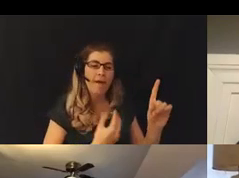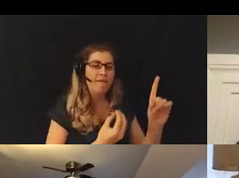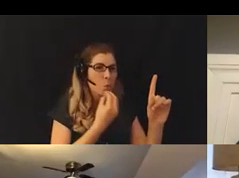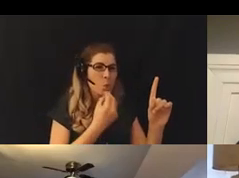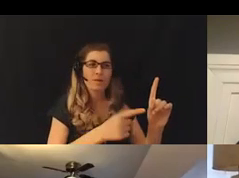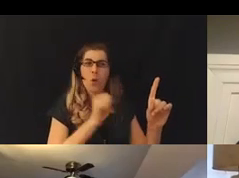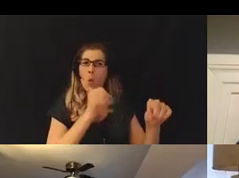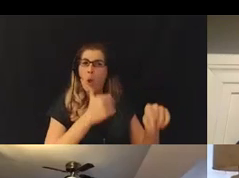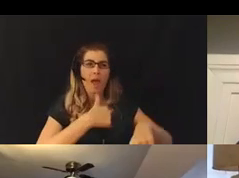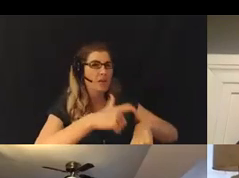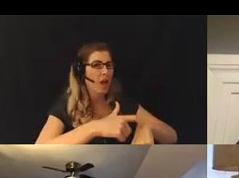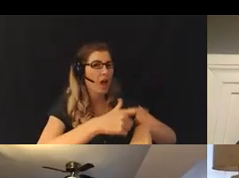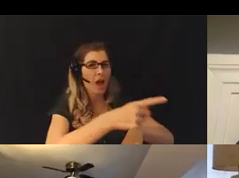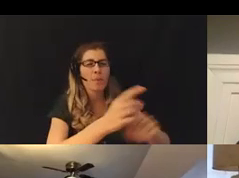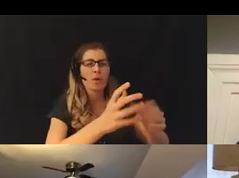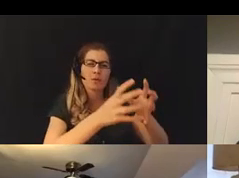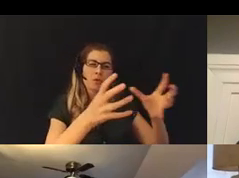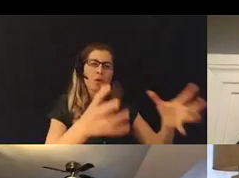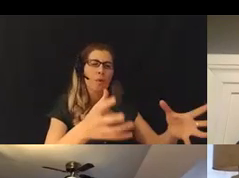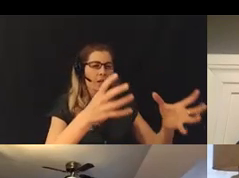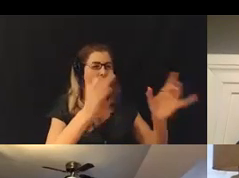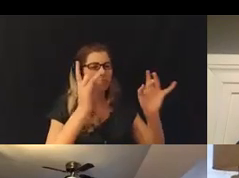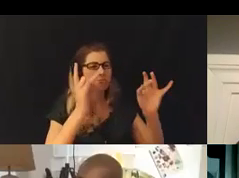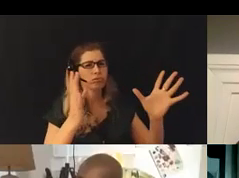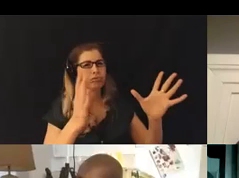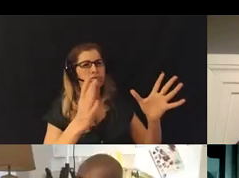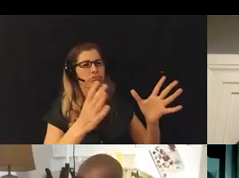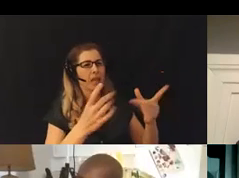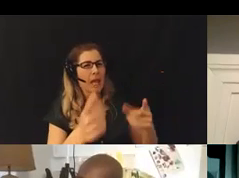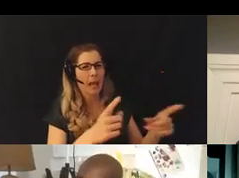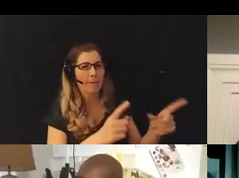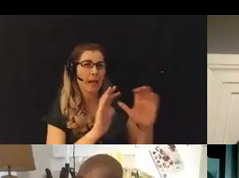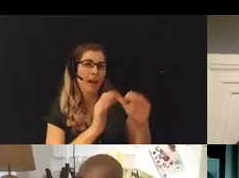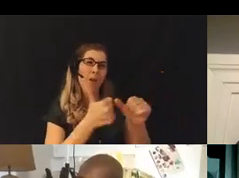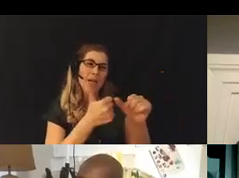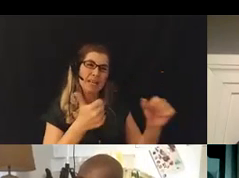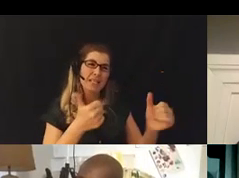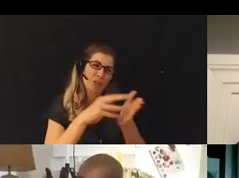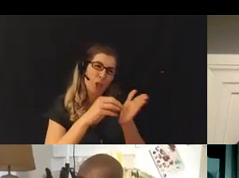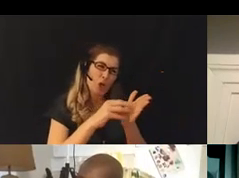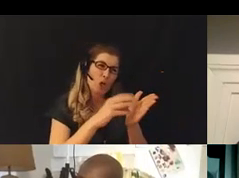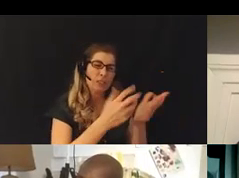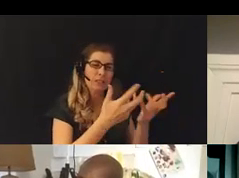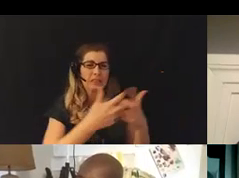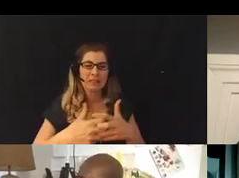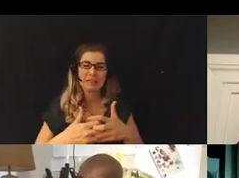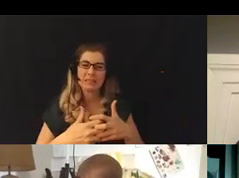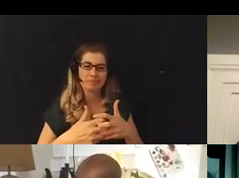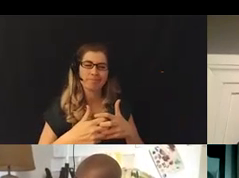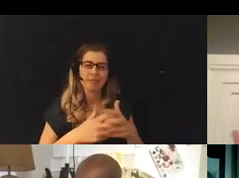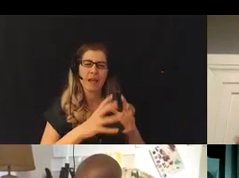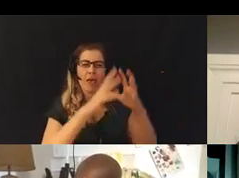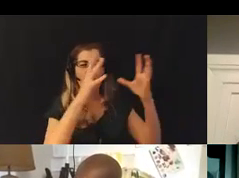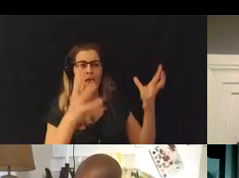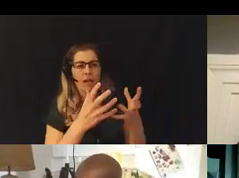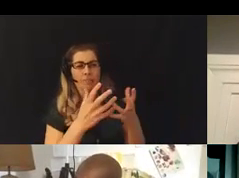time, right? There's so much inequity that's going on with how distance learning has to play out for us to really think through. I